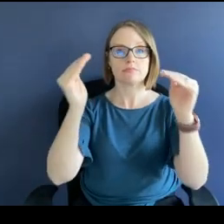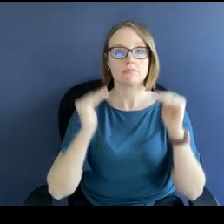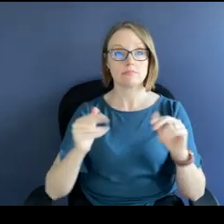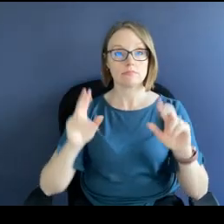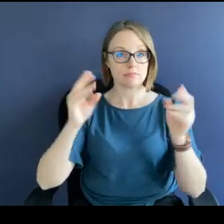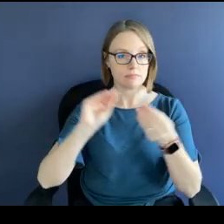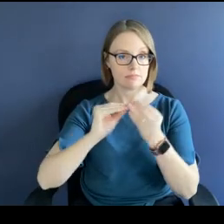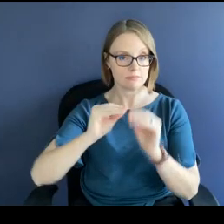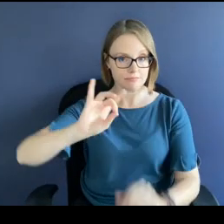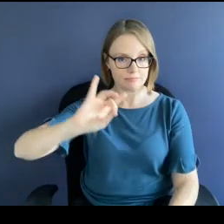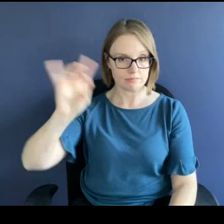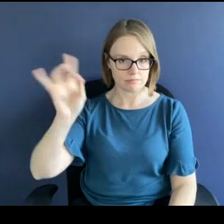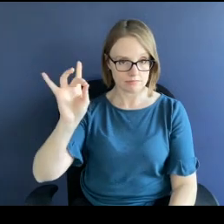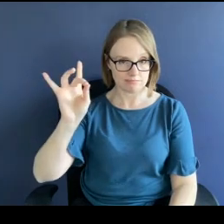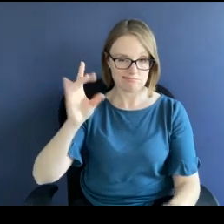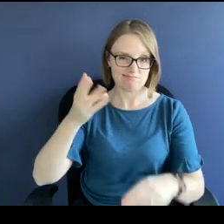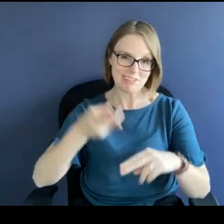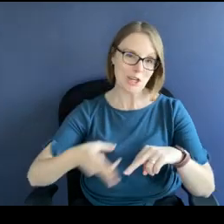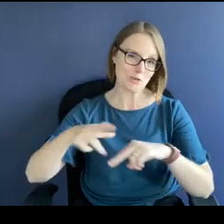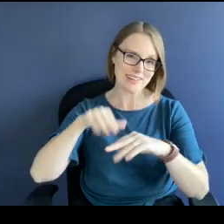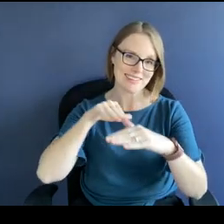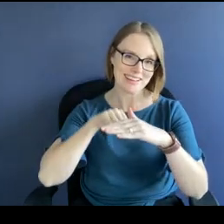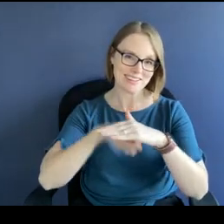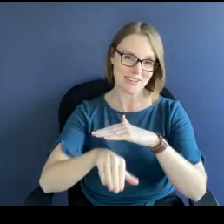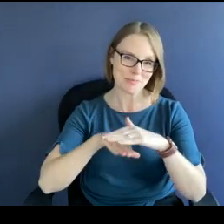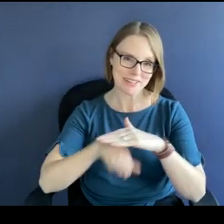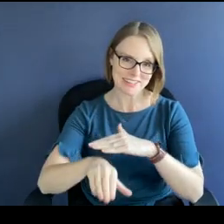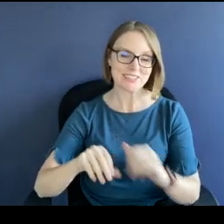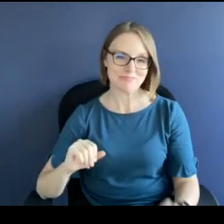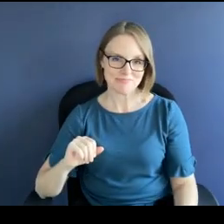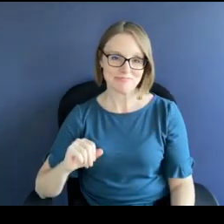Topic 8, increased accessibility.